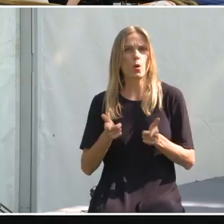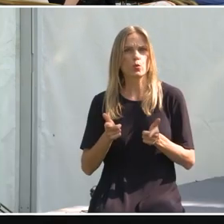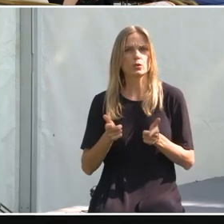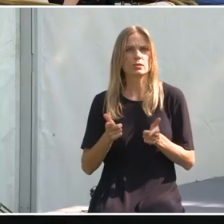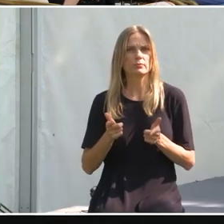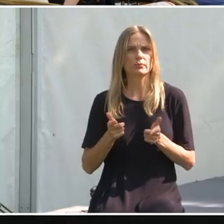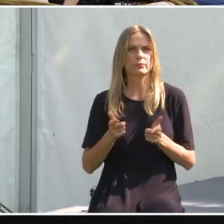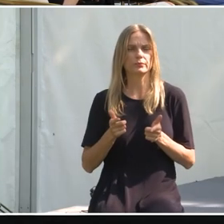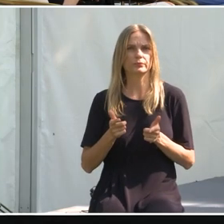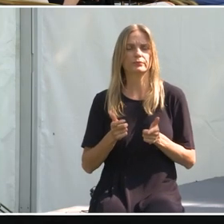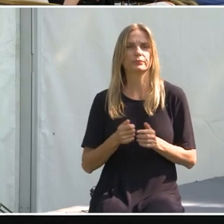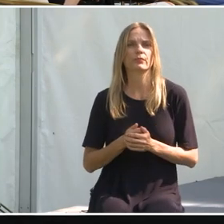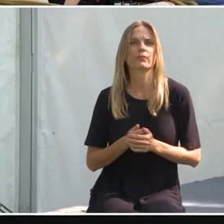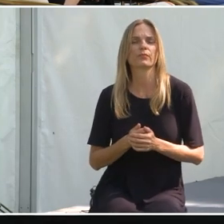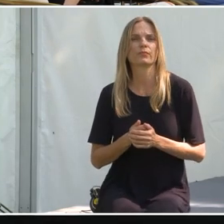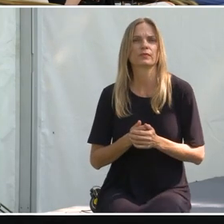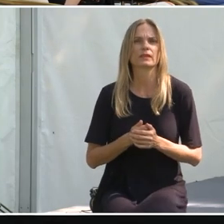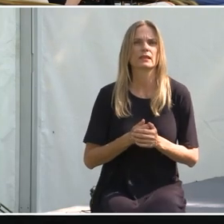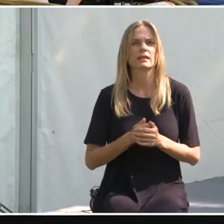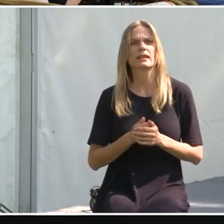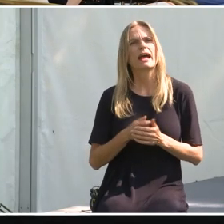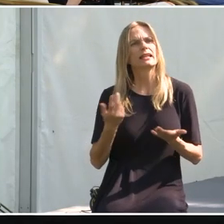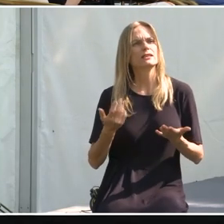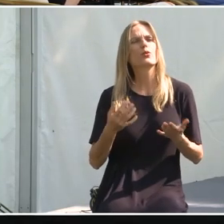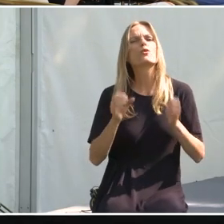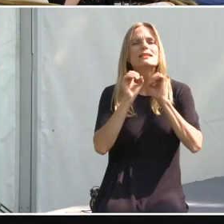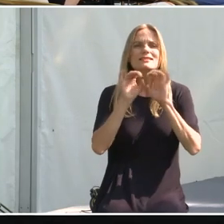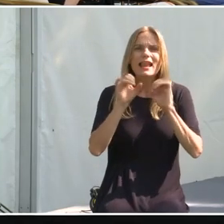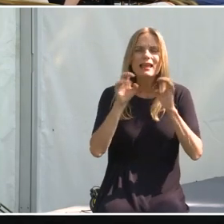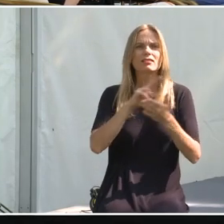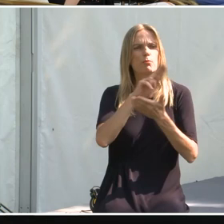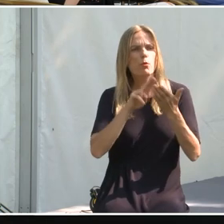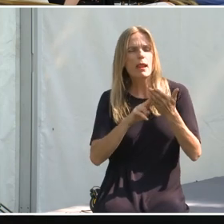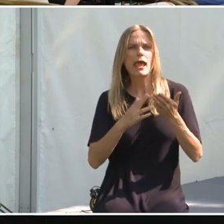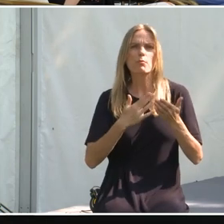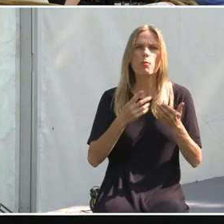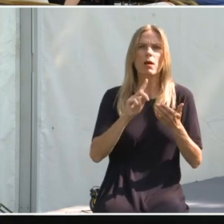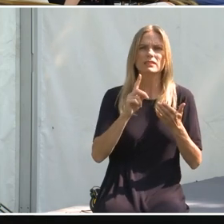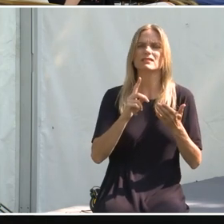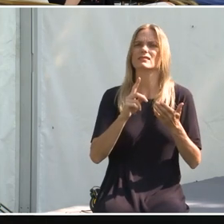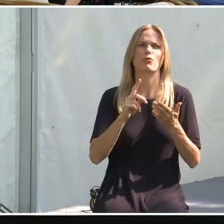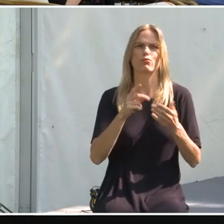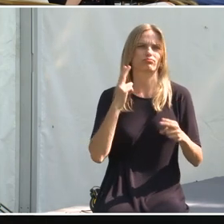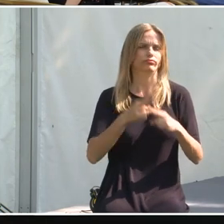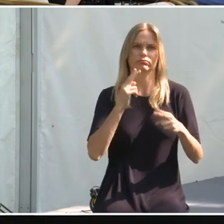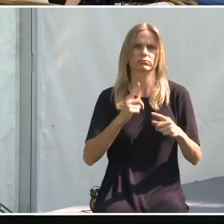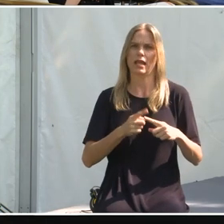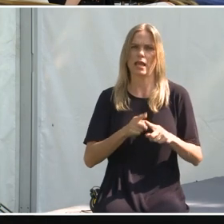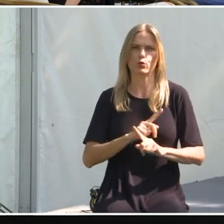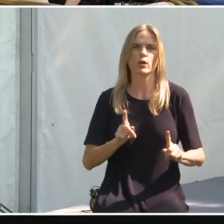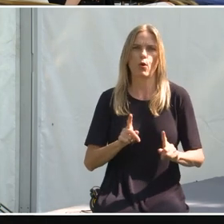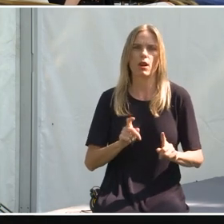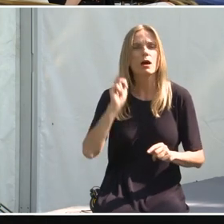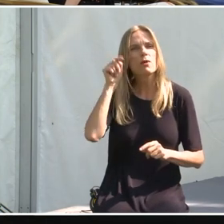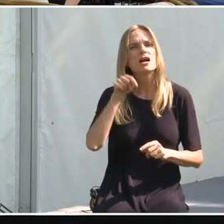Katariina that it shouldn't be a taboo talking about this because I think there's a lot of shame and guilt also related to